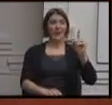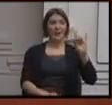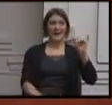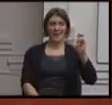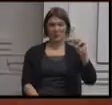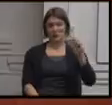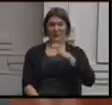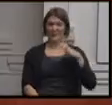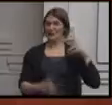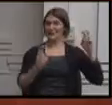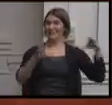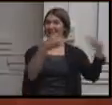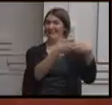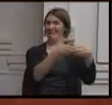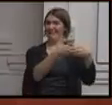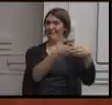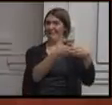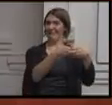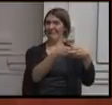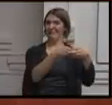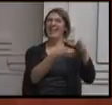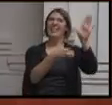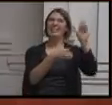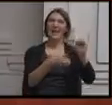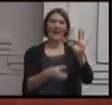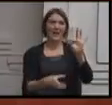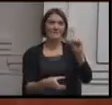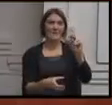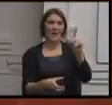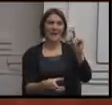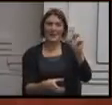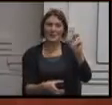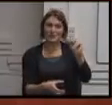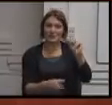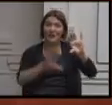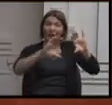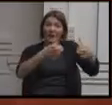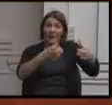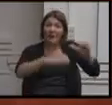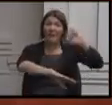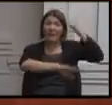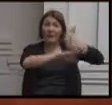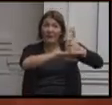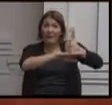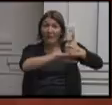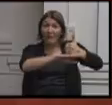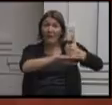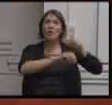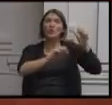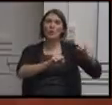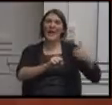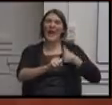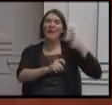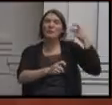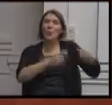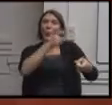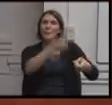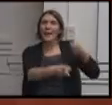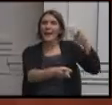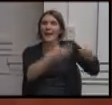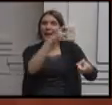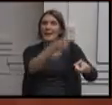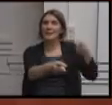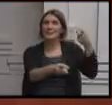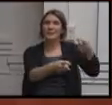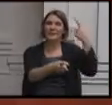and they're separate entities. But if you form a foundation, you could get charitable donations